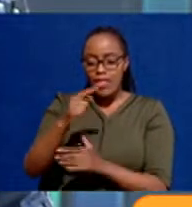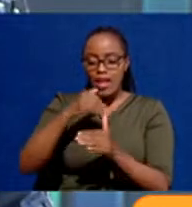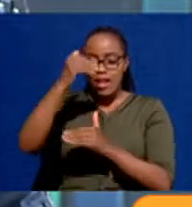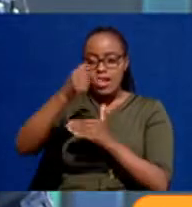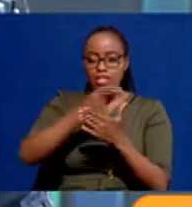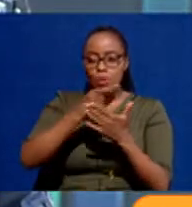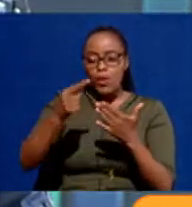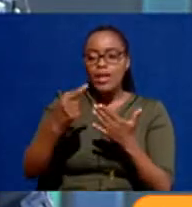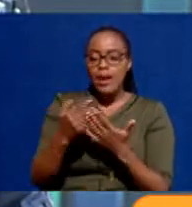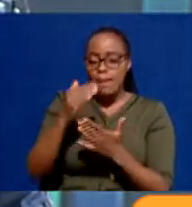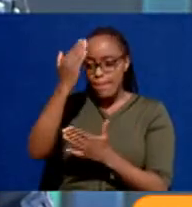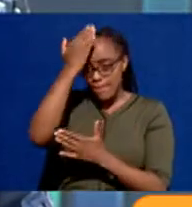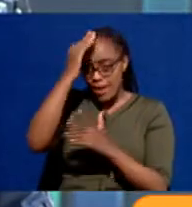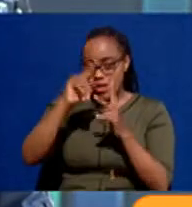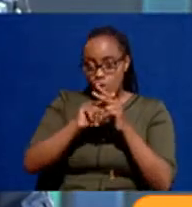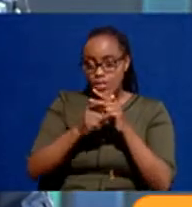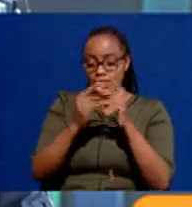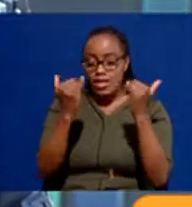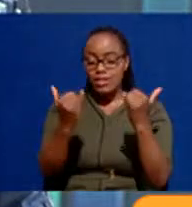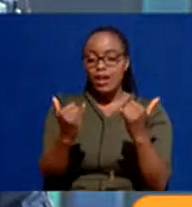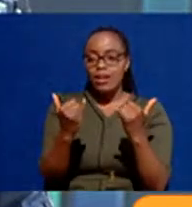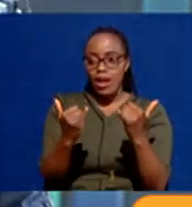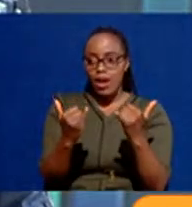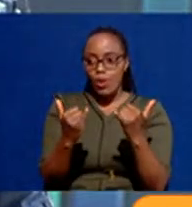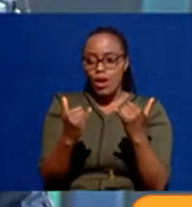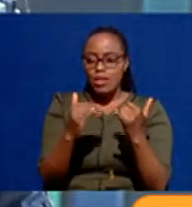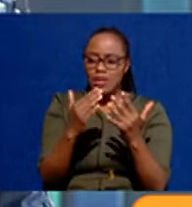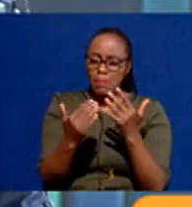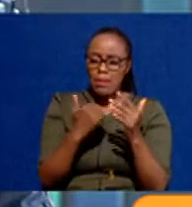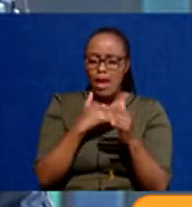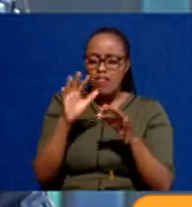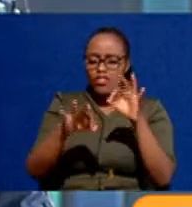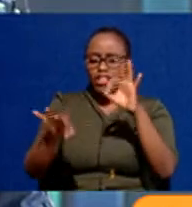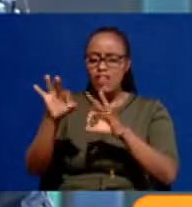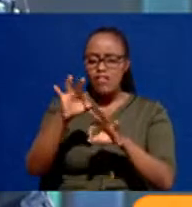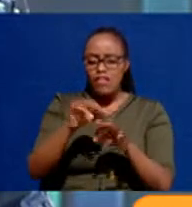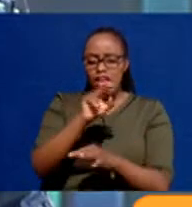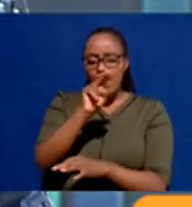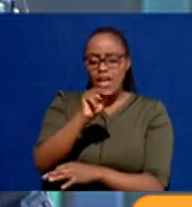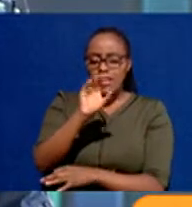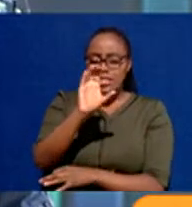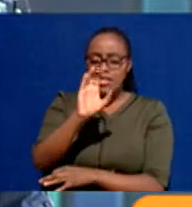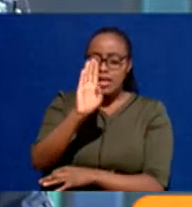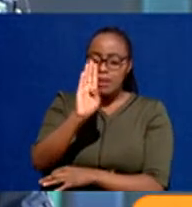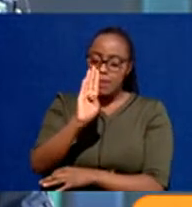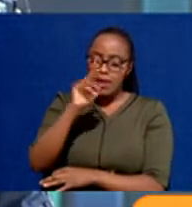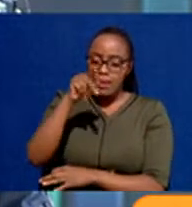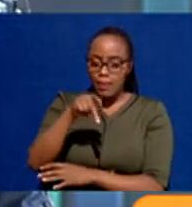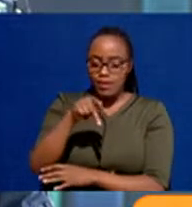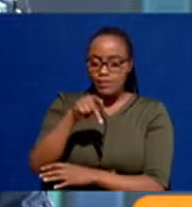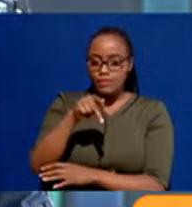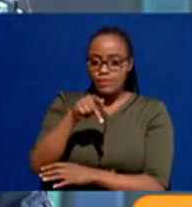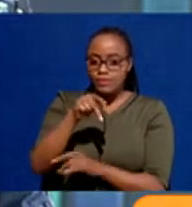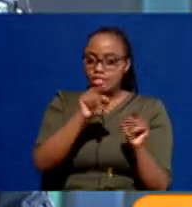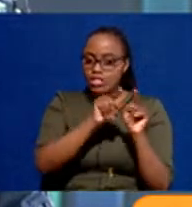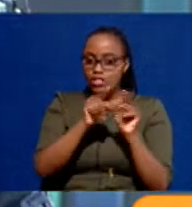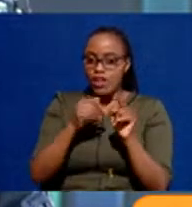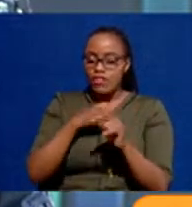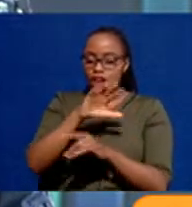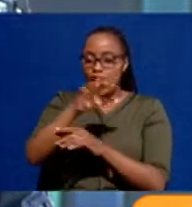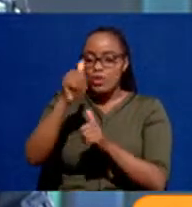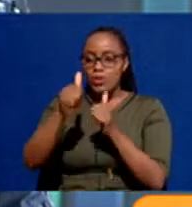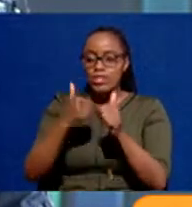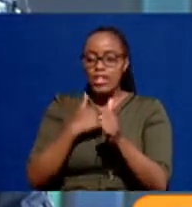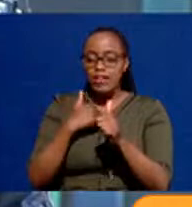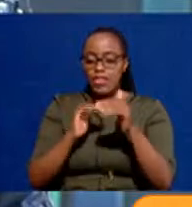week, actually Monday, we start now placing the fertilizer in NCPB stores. We will also be discussing with counties where